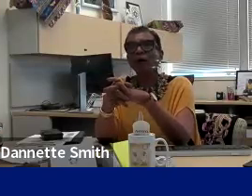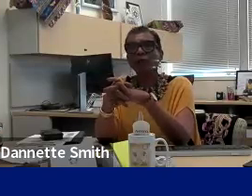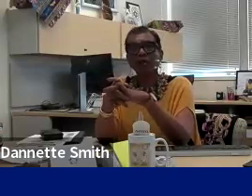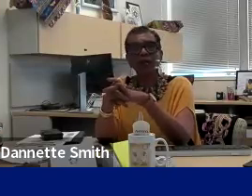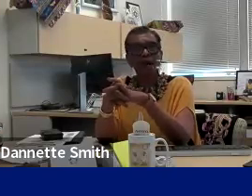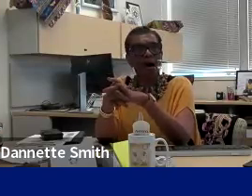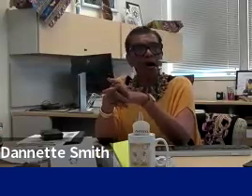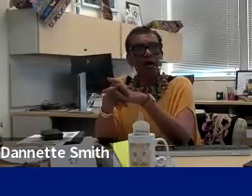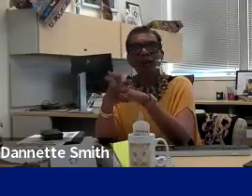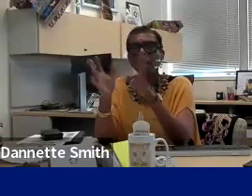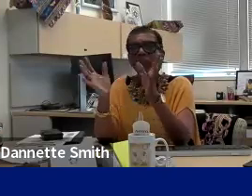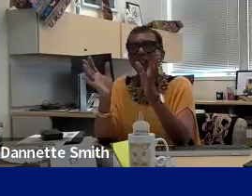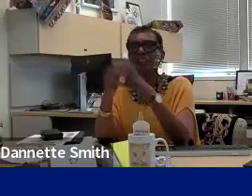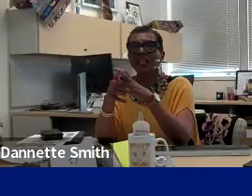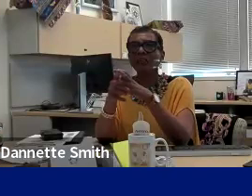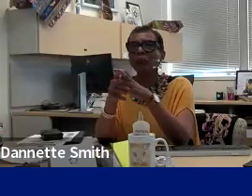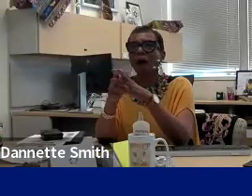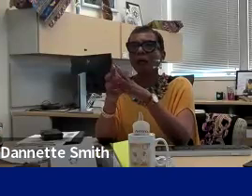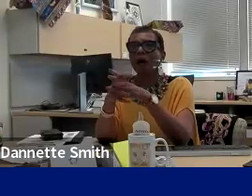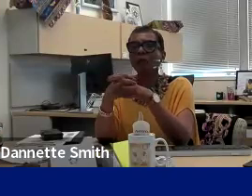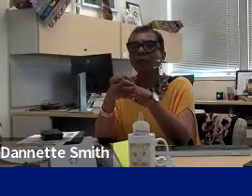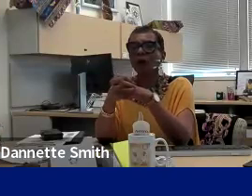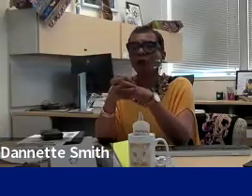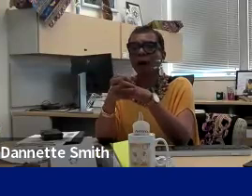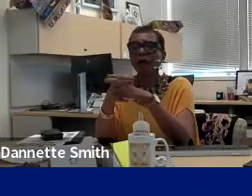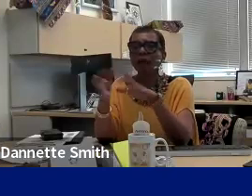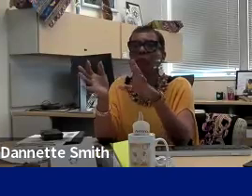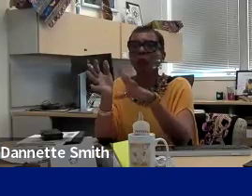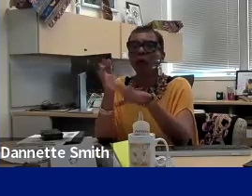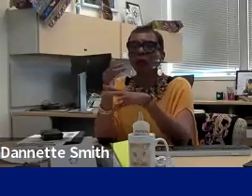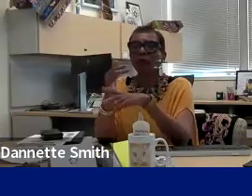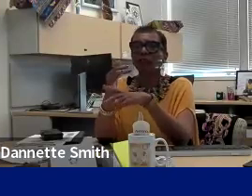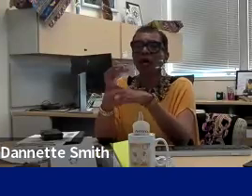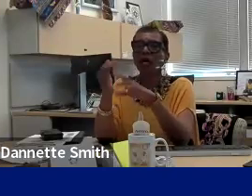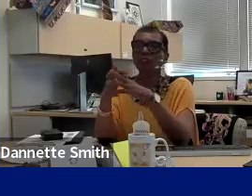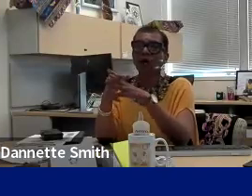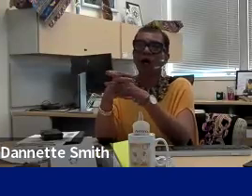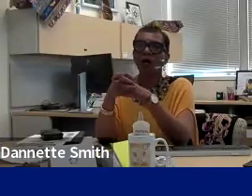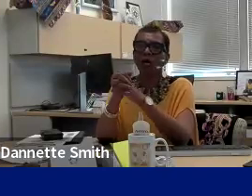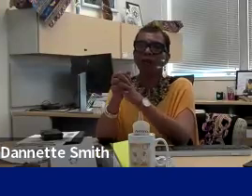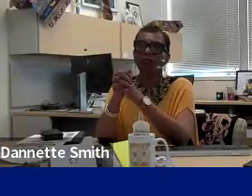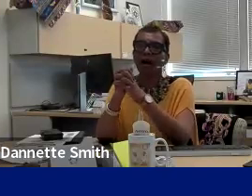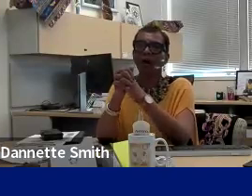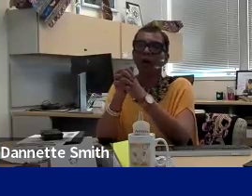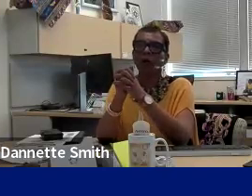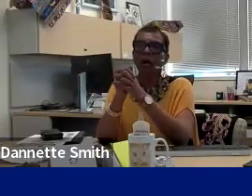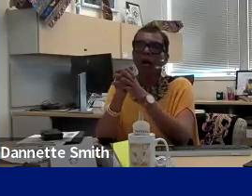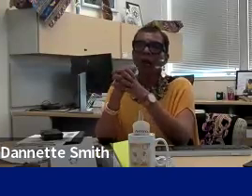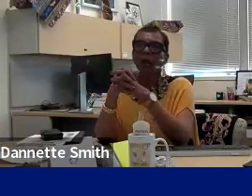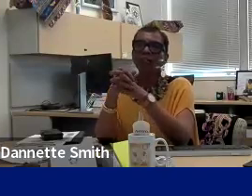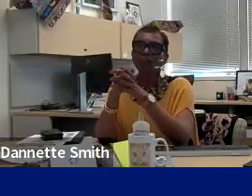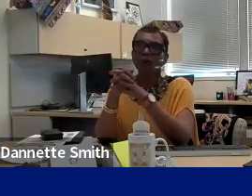morning already. A couple of things that you probably already know about. Number one, we've launched all of